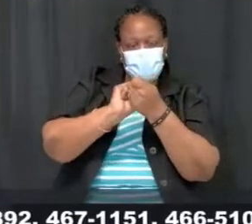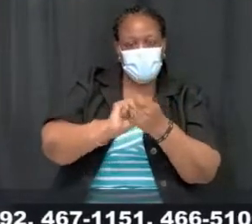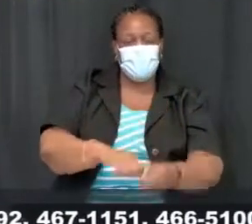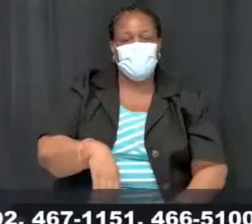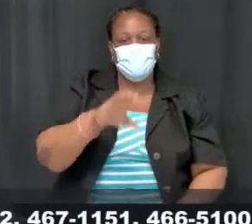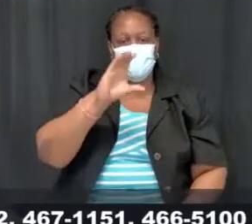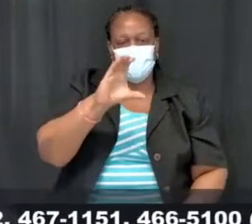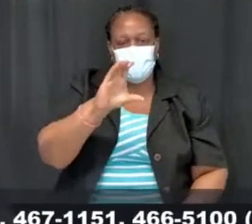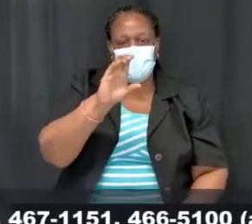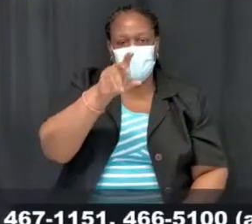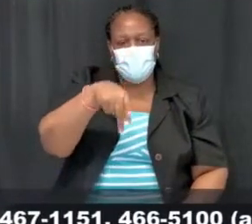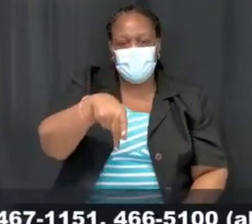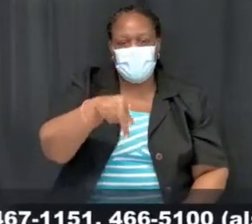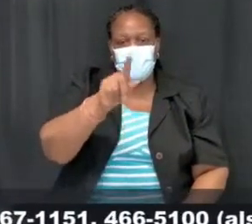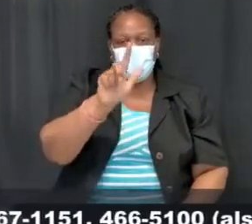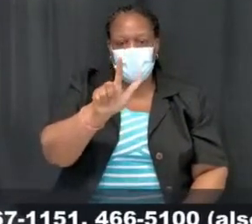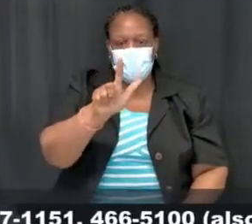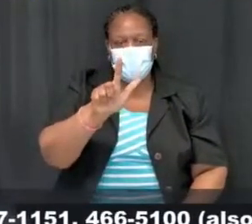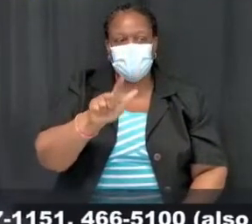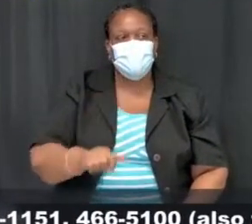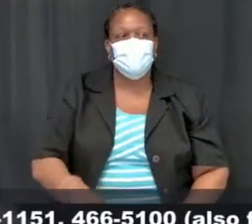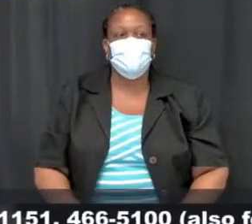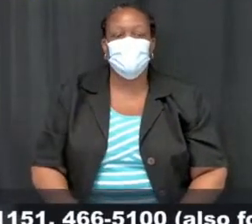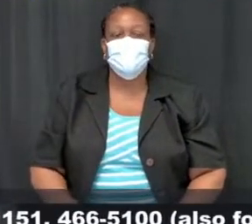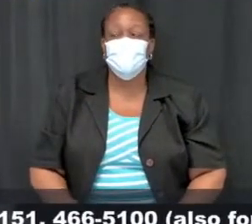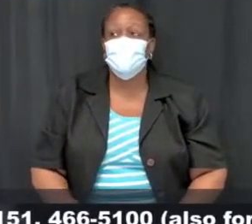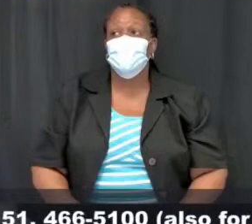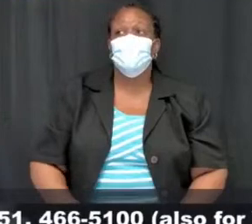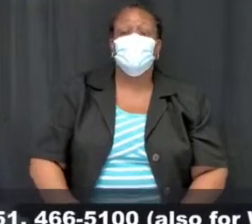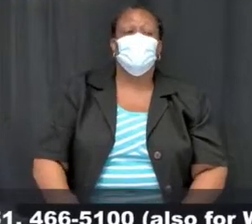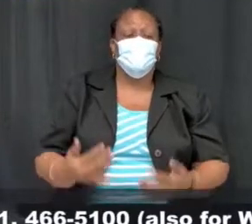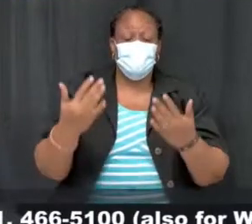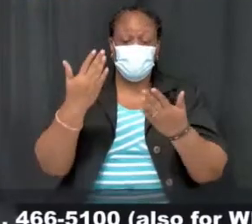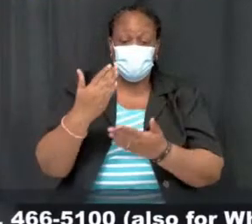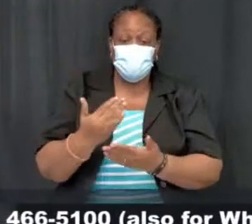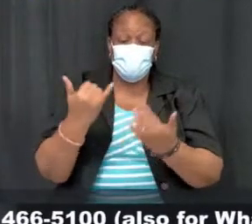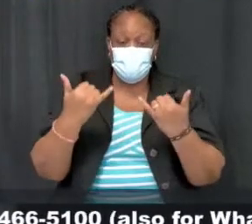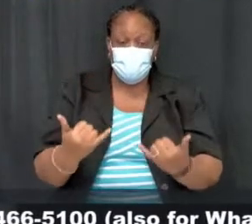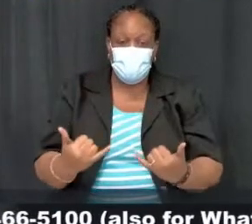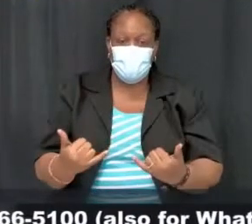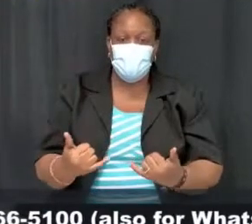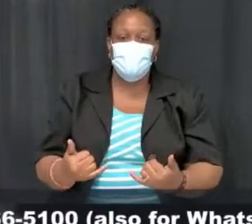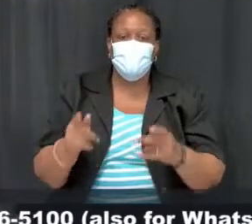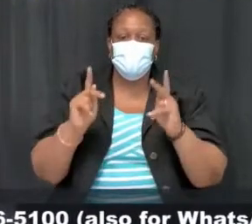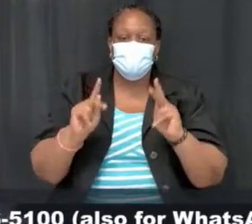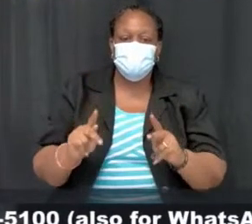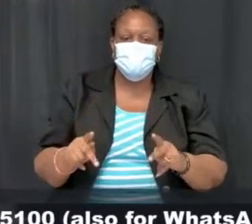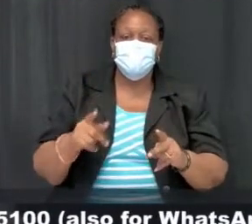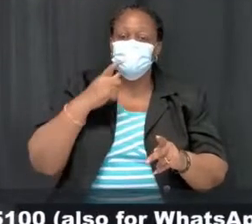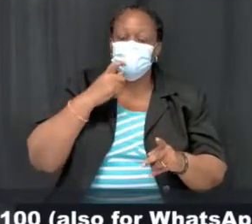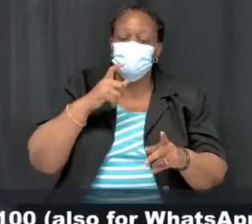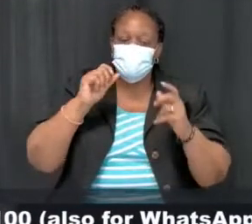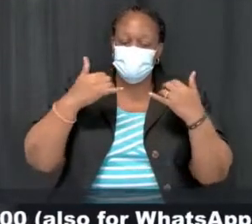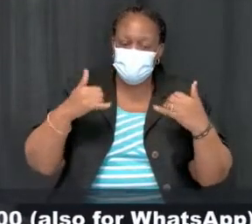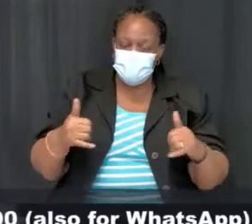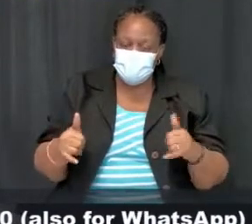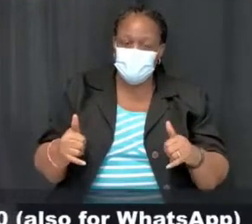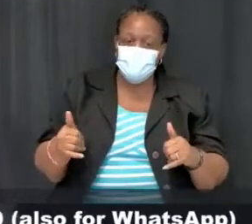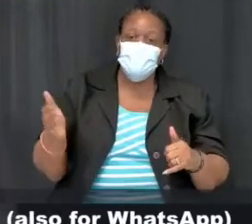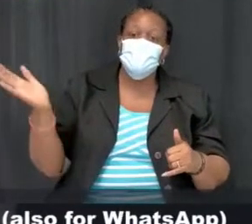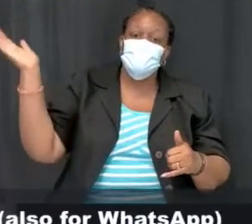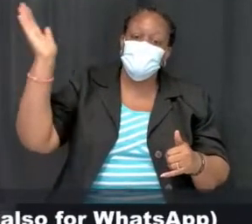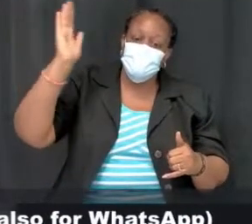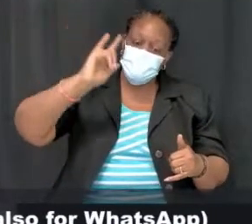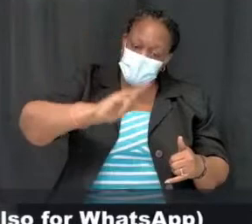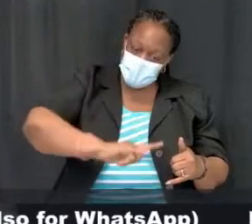the arrival of a number of players in the Federation, and we will have other numbers arriving in the Federation soon. So we are